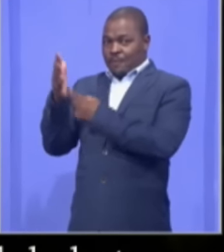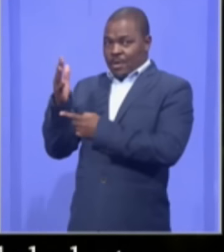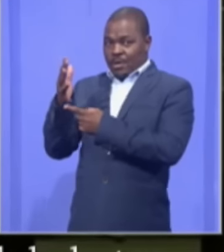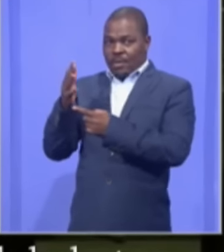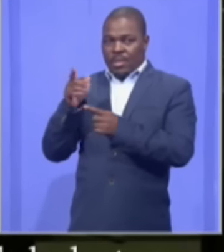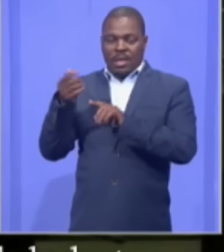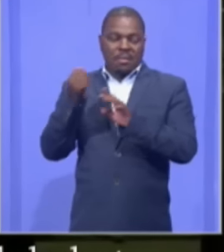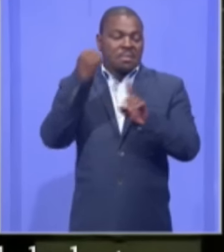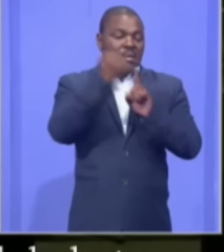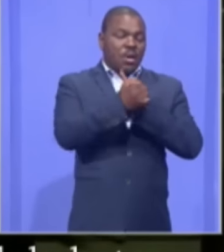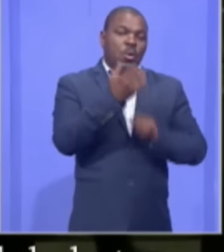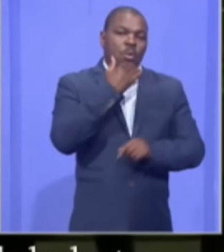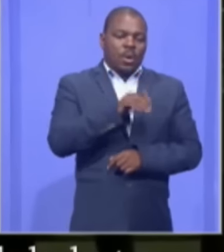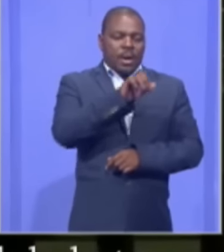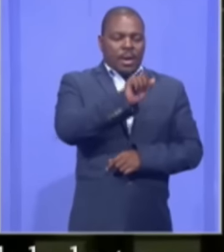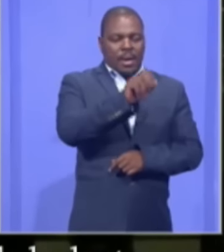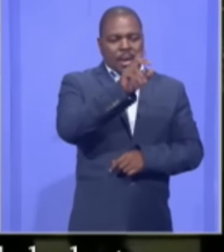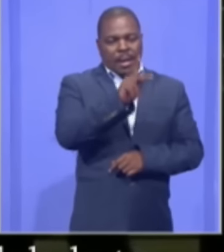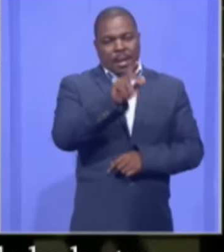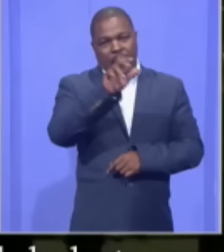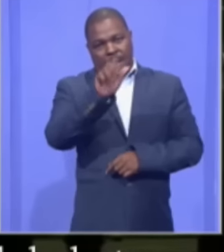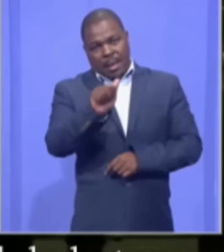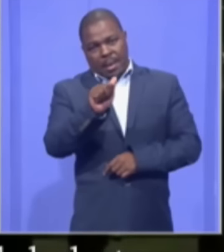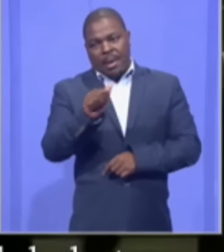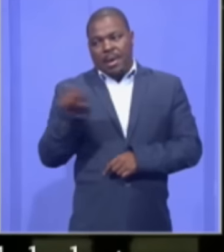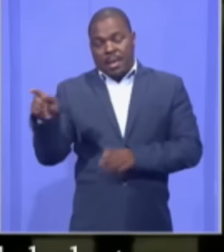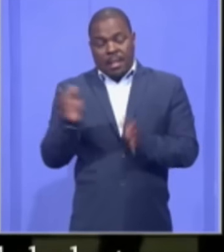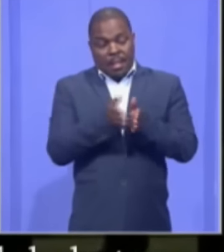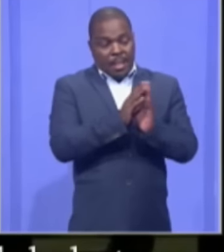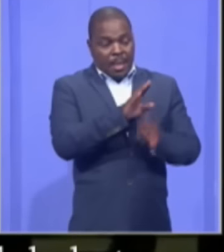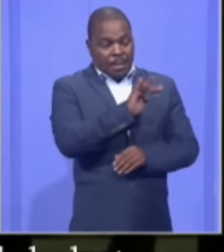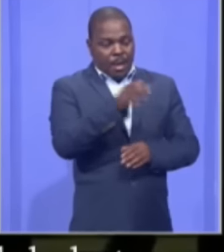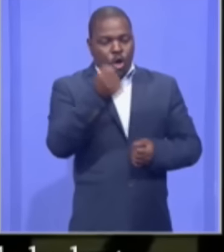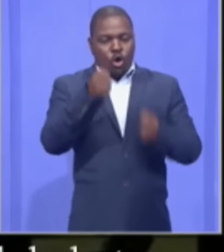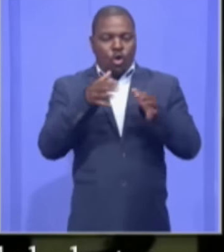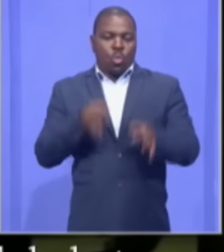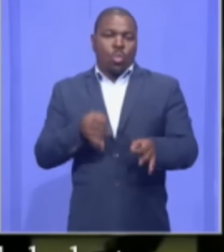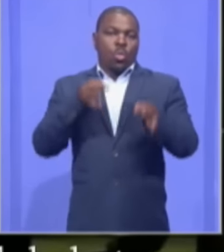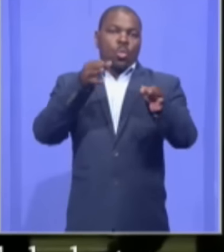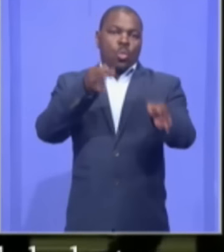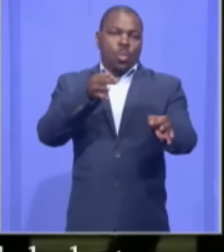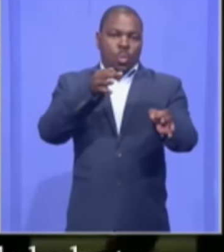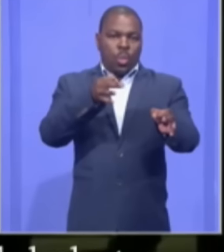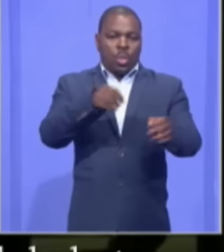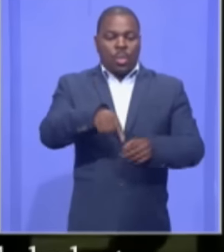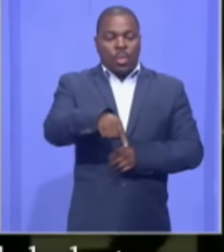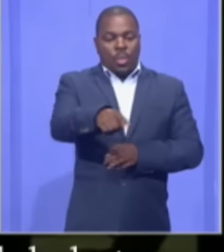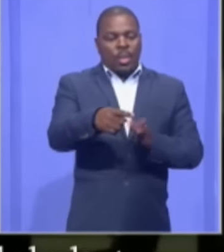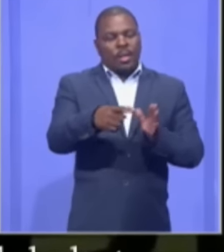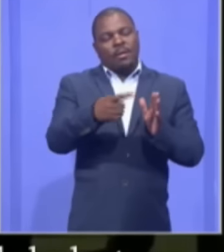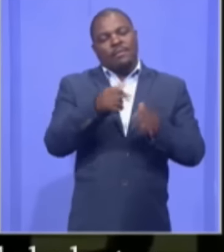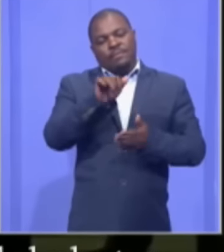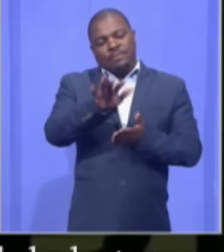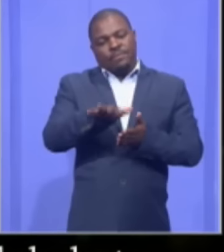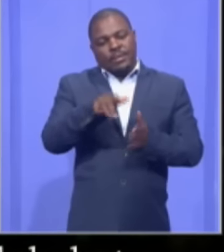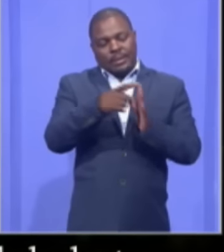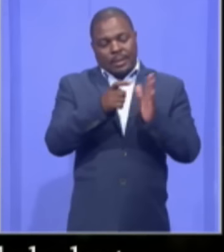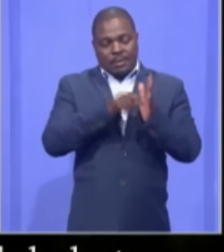ya Canaan aka Forbes e khutliseditswe morao ho fihla ka la 15 kgweding